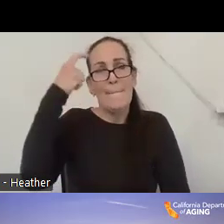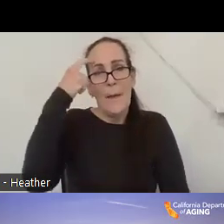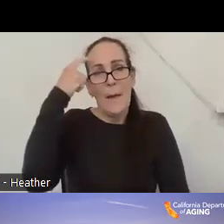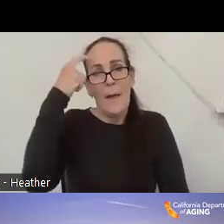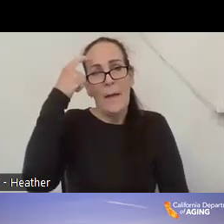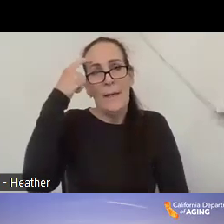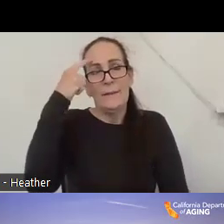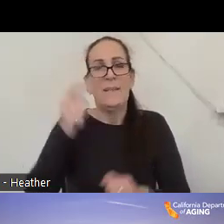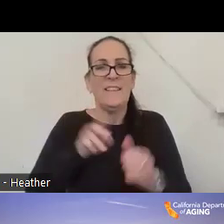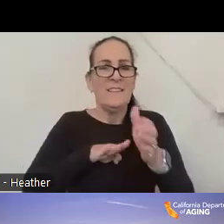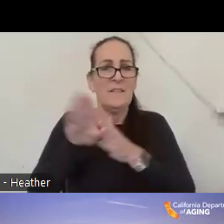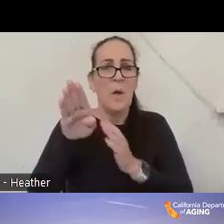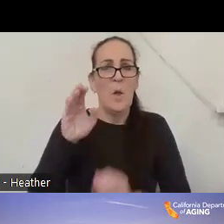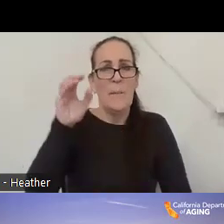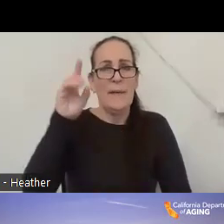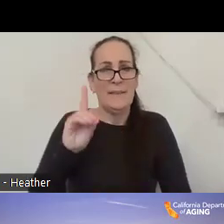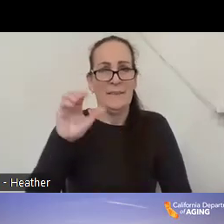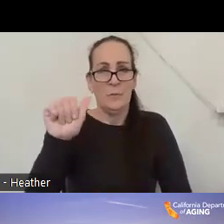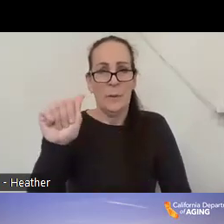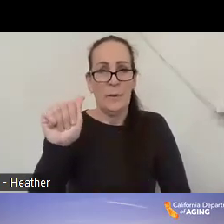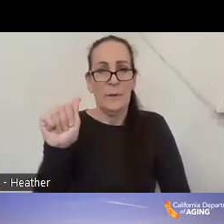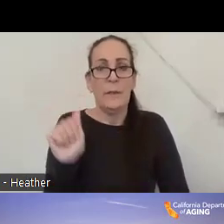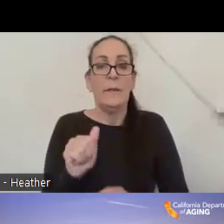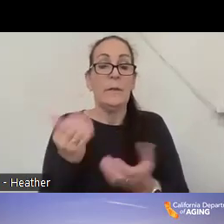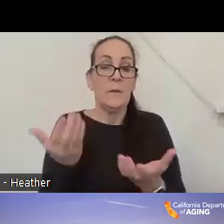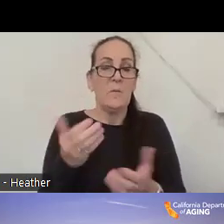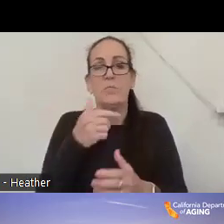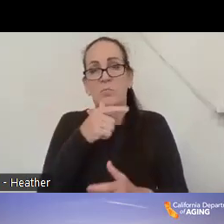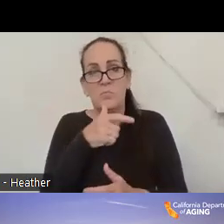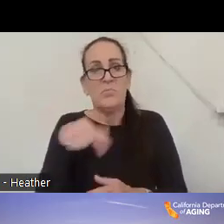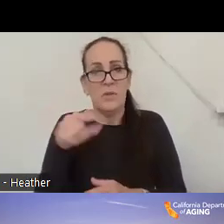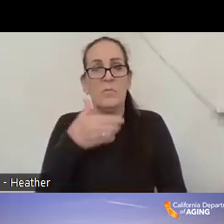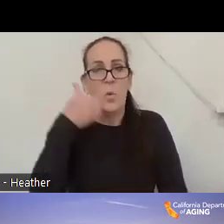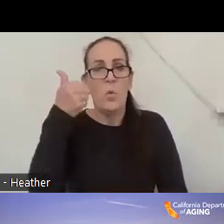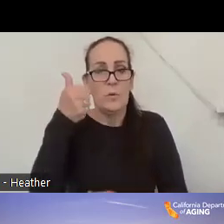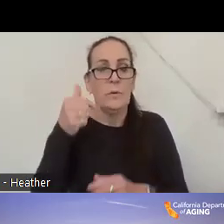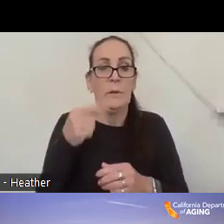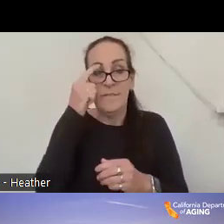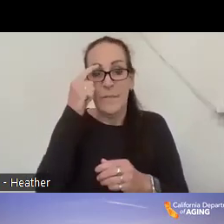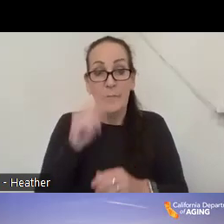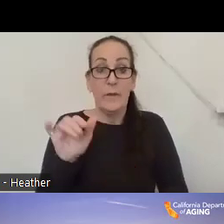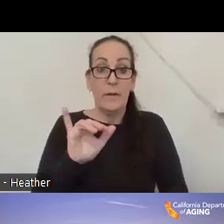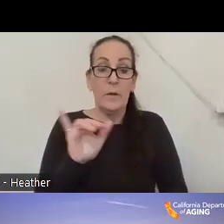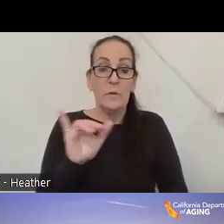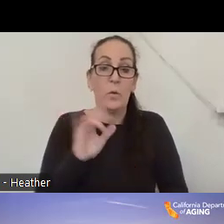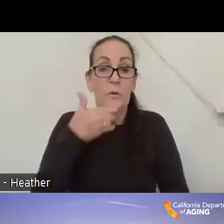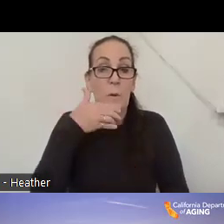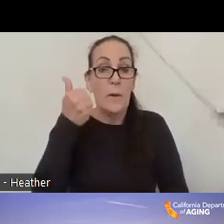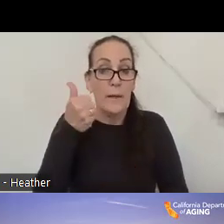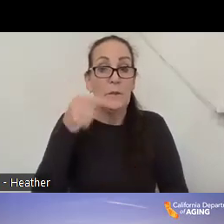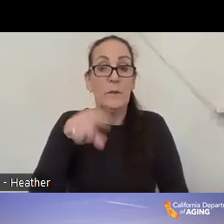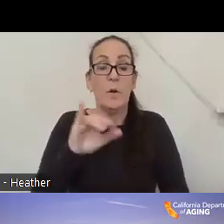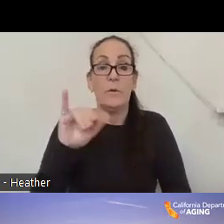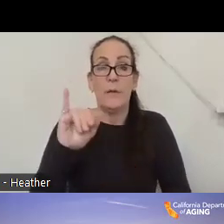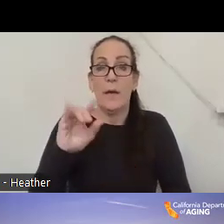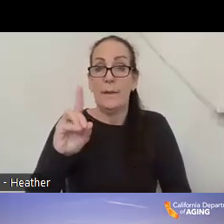aging and those with IDD. And this comes from another MPA initiative, number